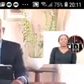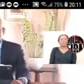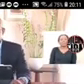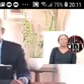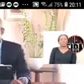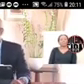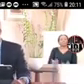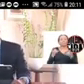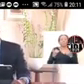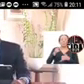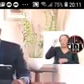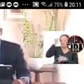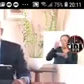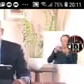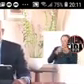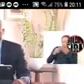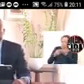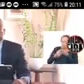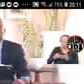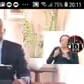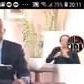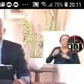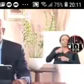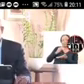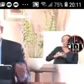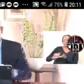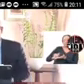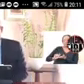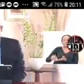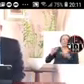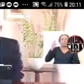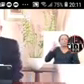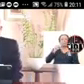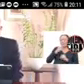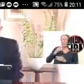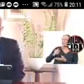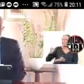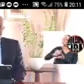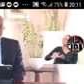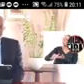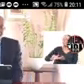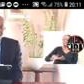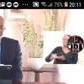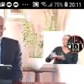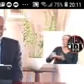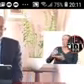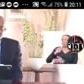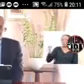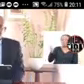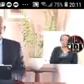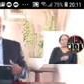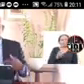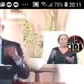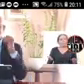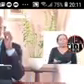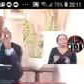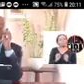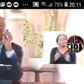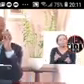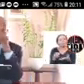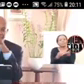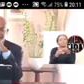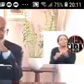that I can participate in this morning's press briefing, and I'm happy to have the opportunity to do so and to talk